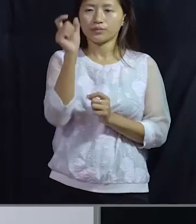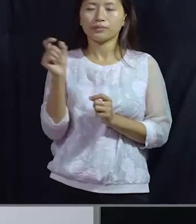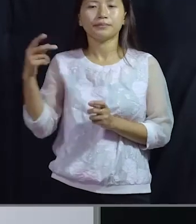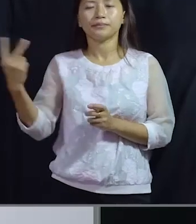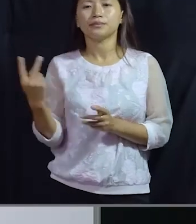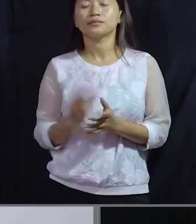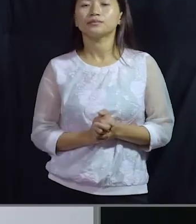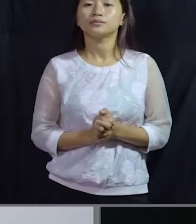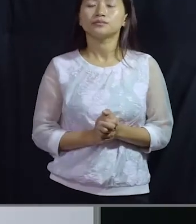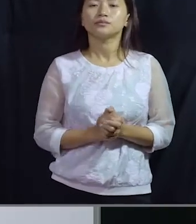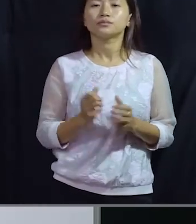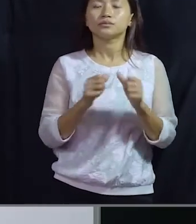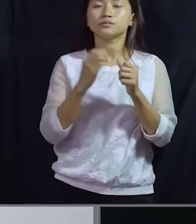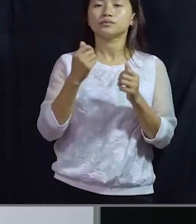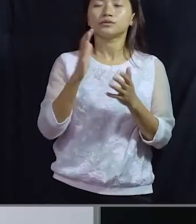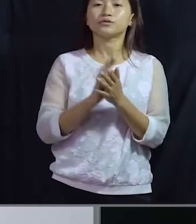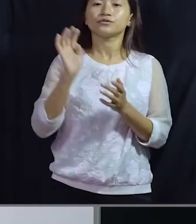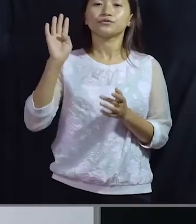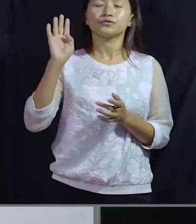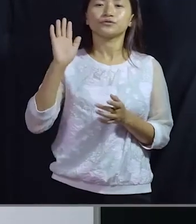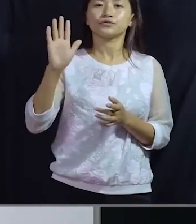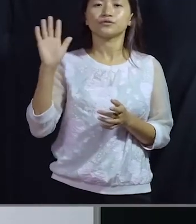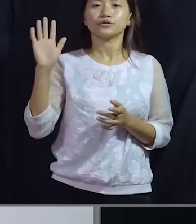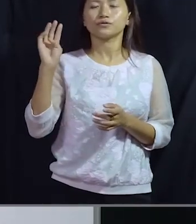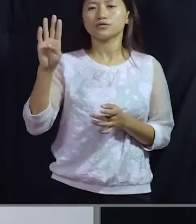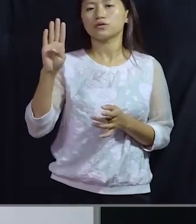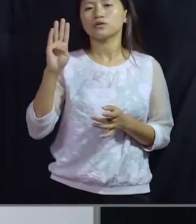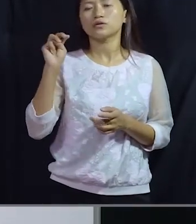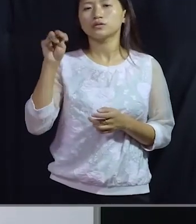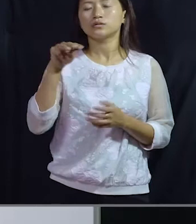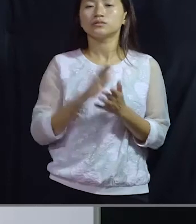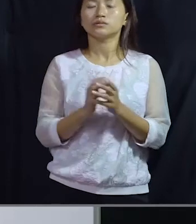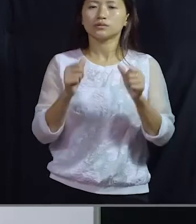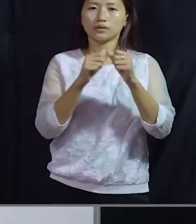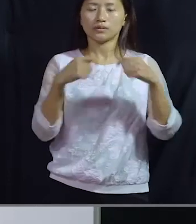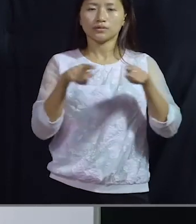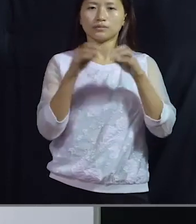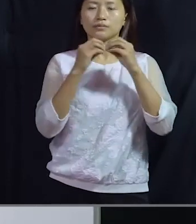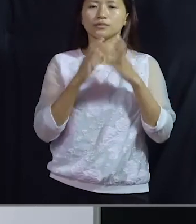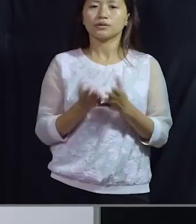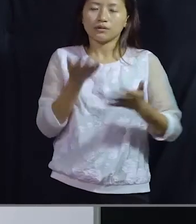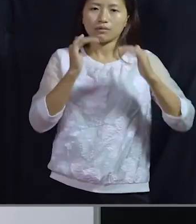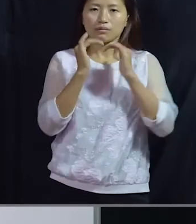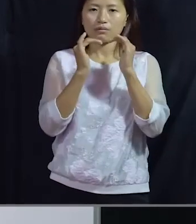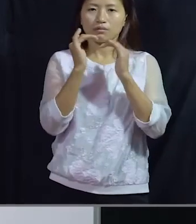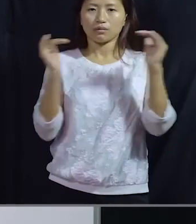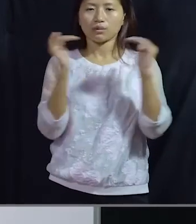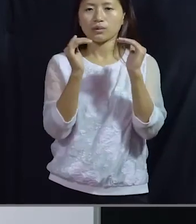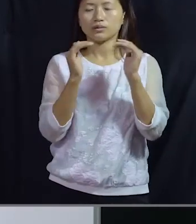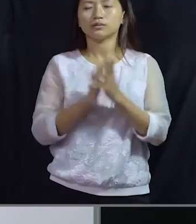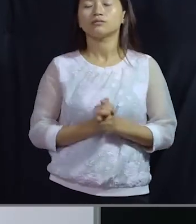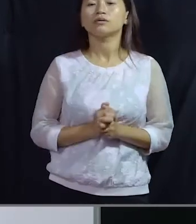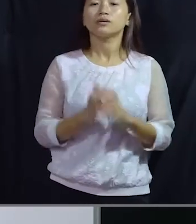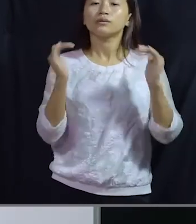That is the amount of 54,000 is distributed between partner A and B equally, which means they